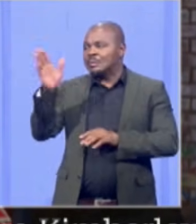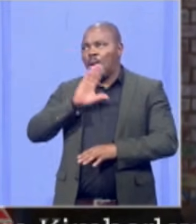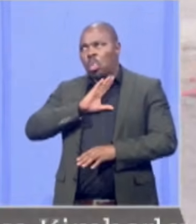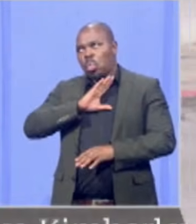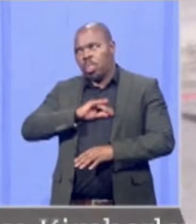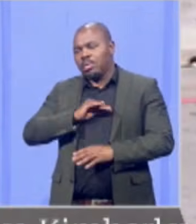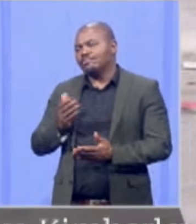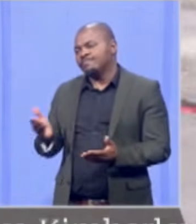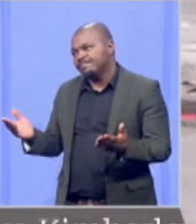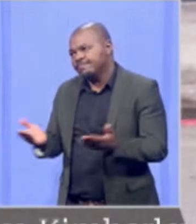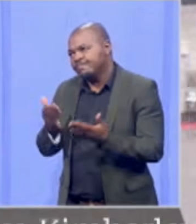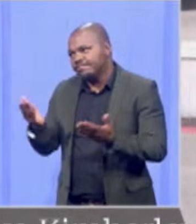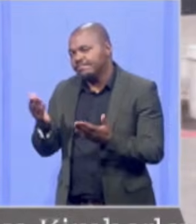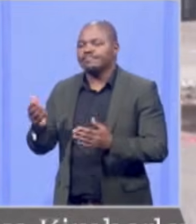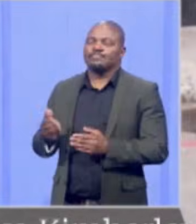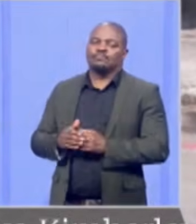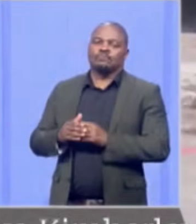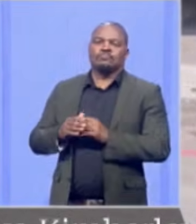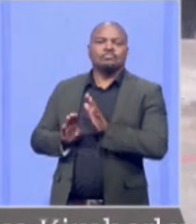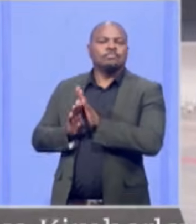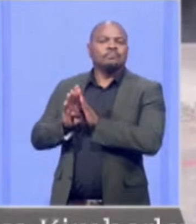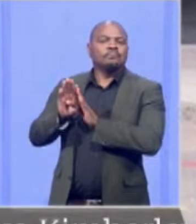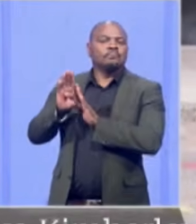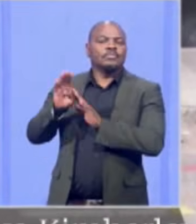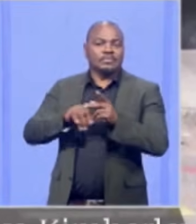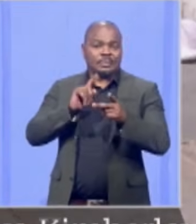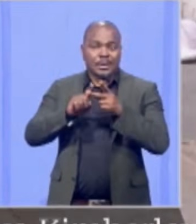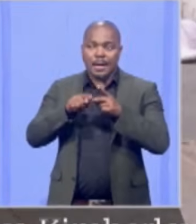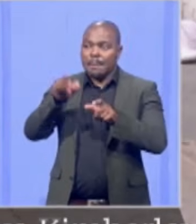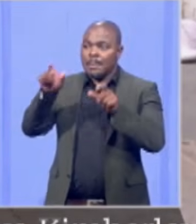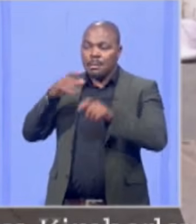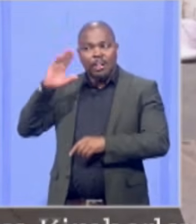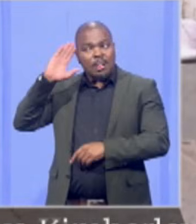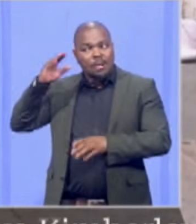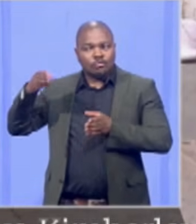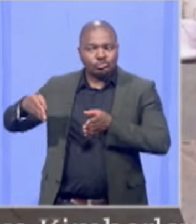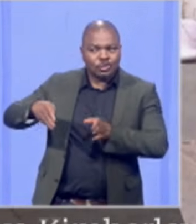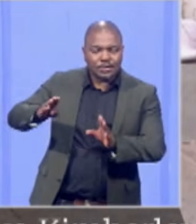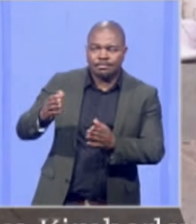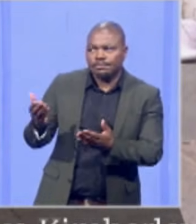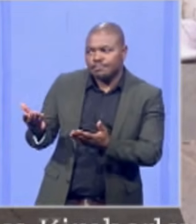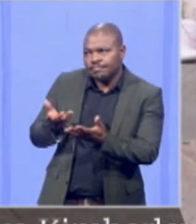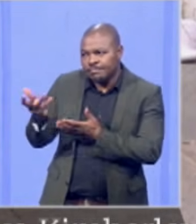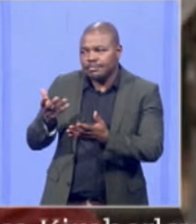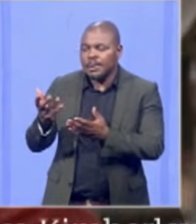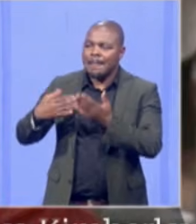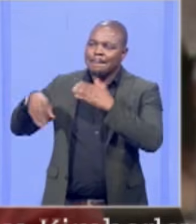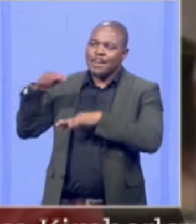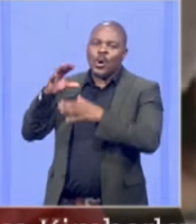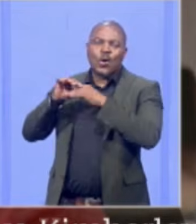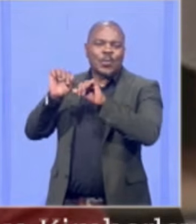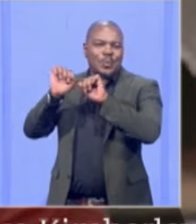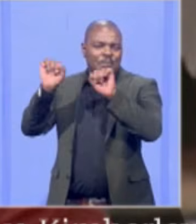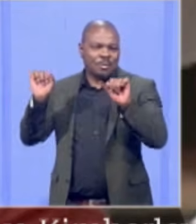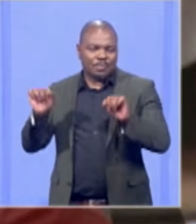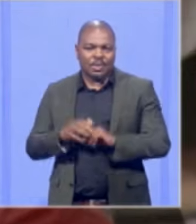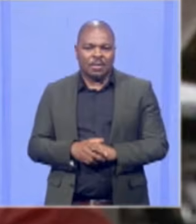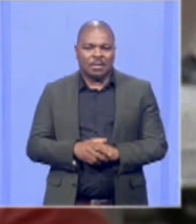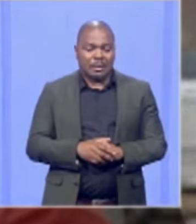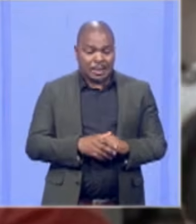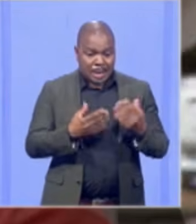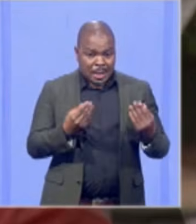tshepo. O re moraro ke o fumana batho ba phelang mebileng go ba gutlisetsa malapeng a bona. The number has increased